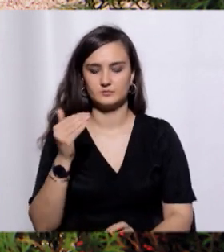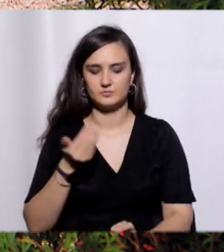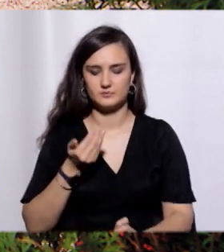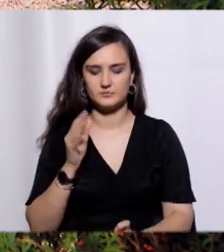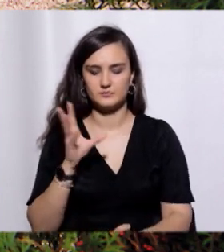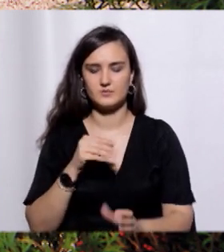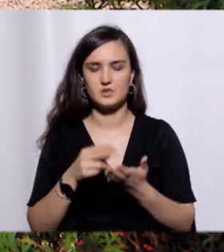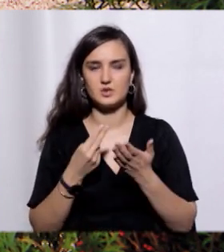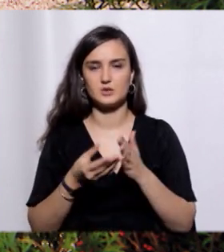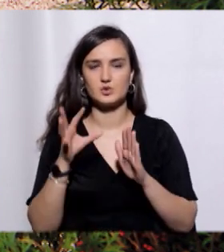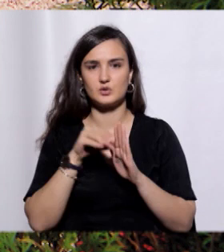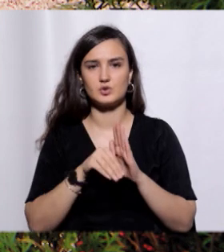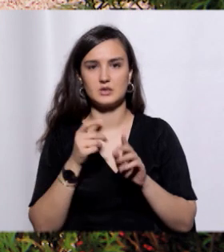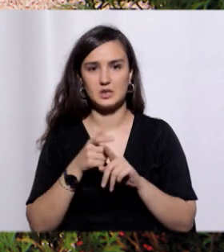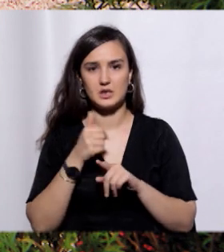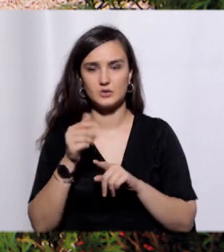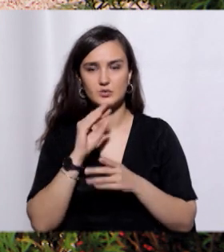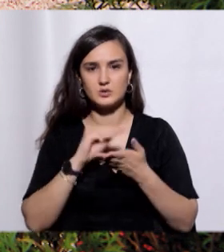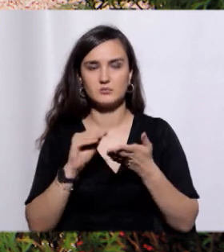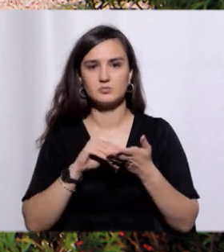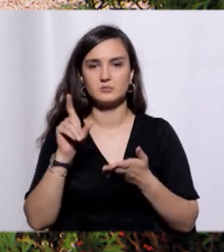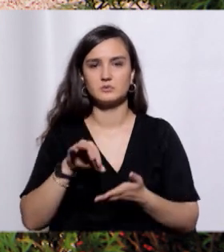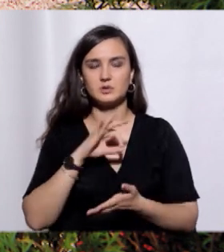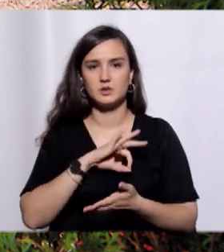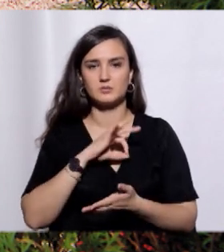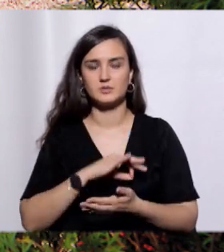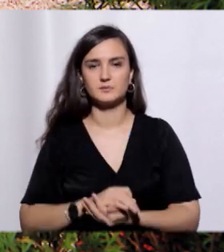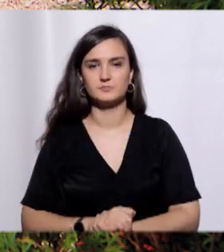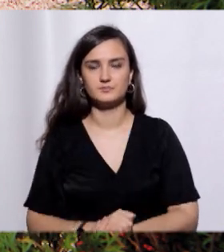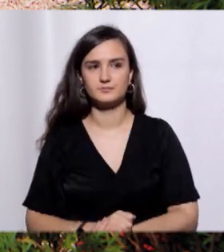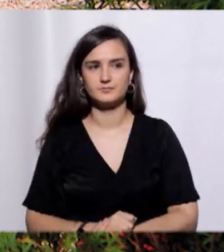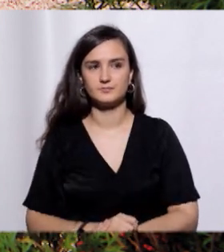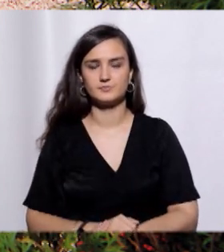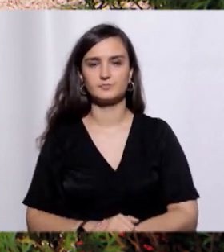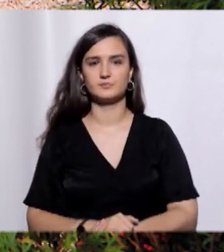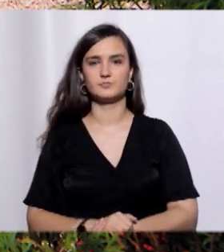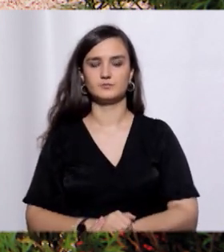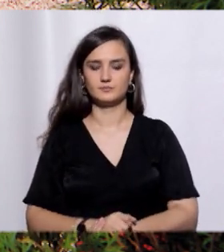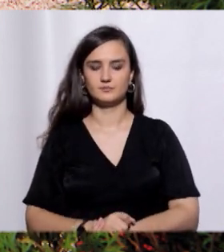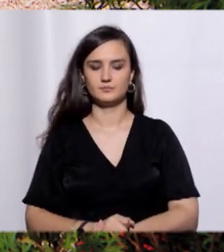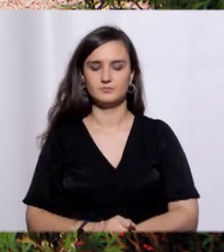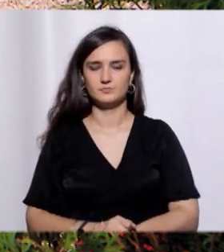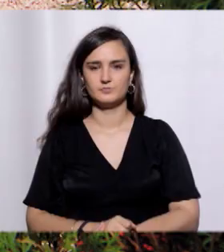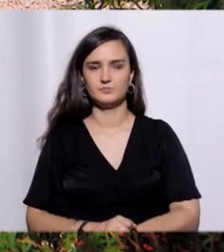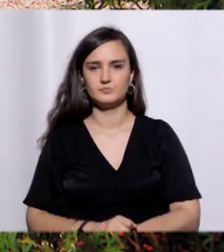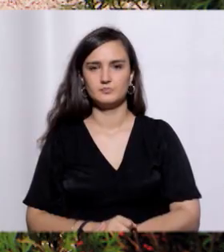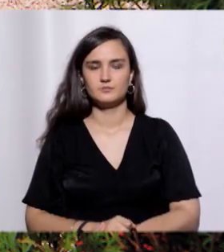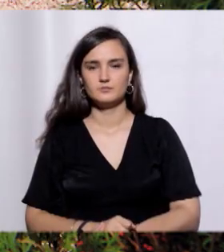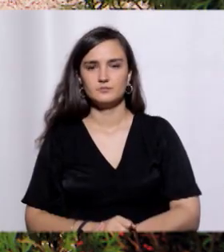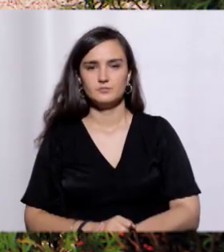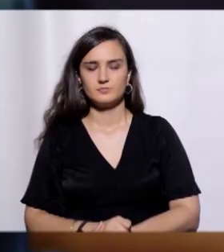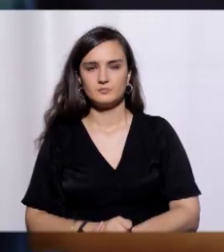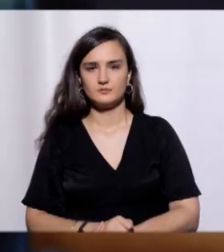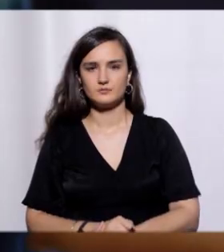life in the book. Is it good when writers use events from their own lives in their novels?